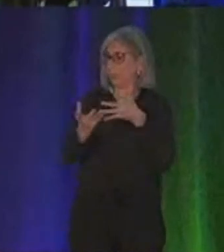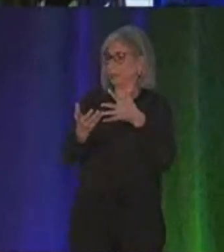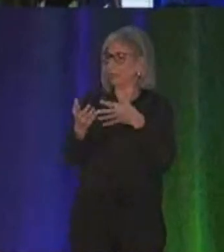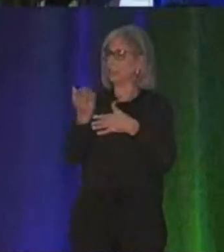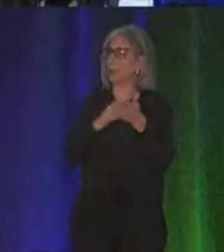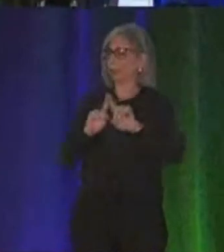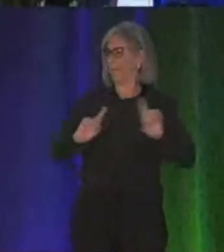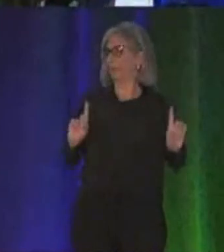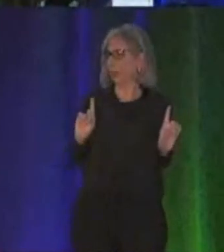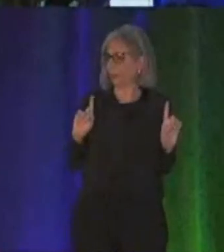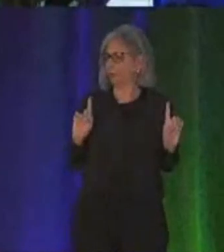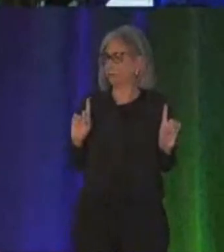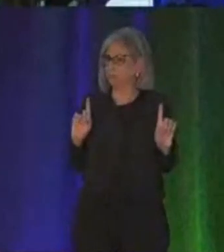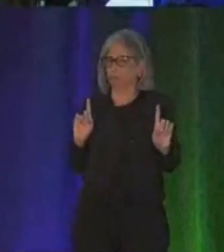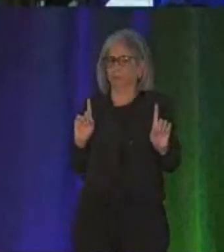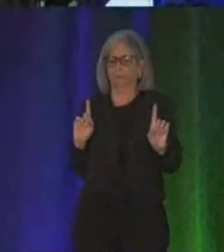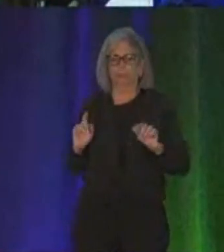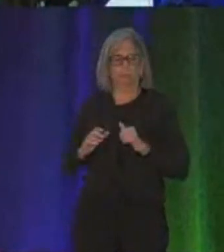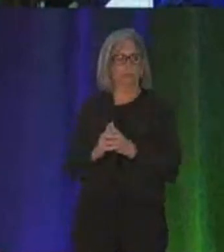different.